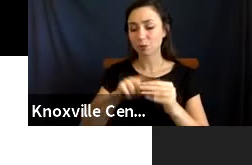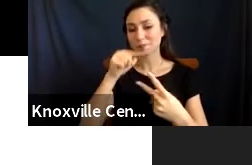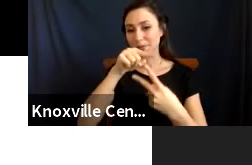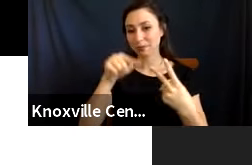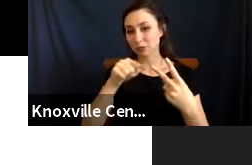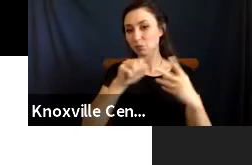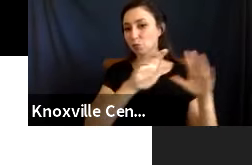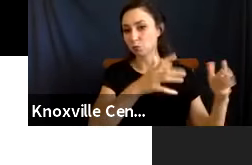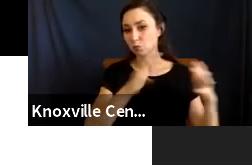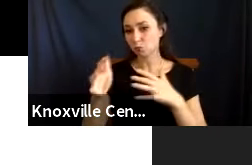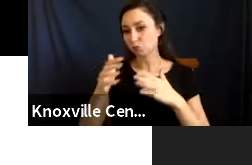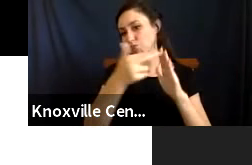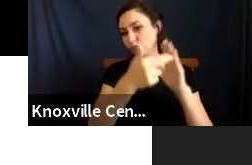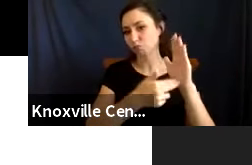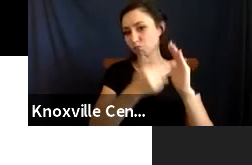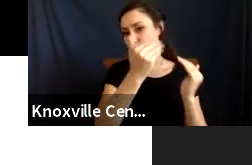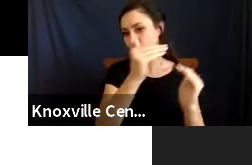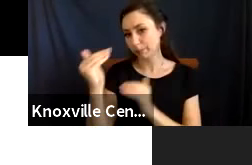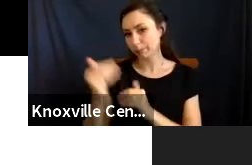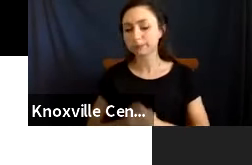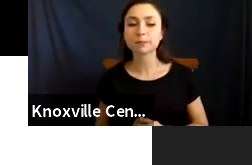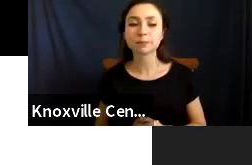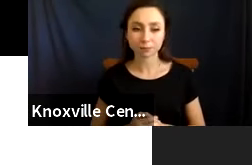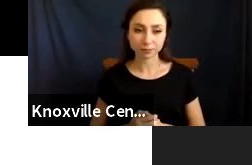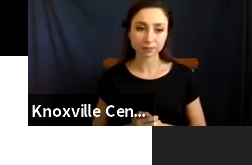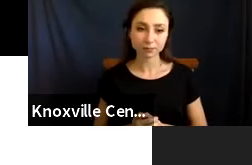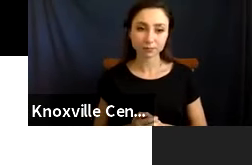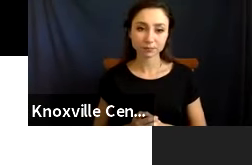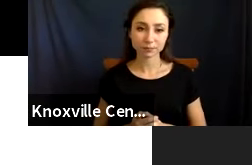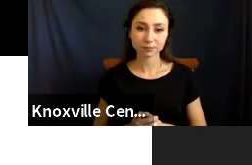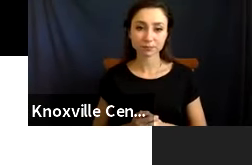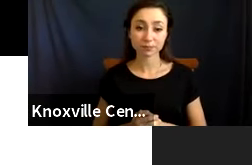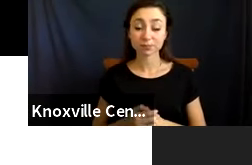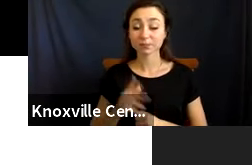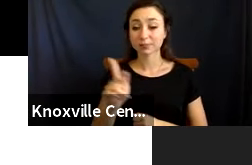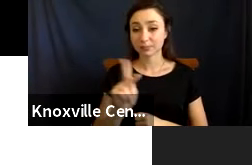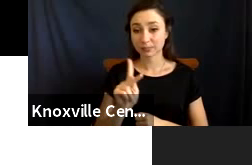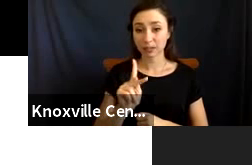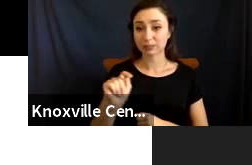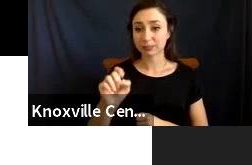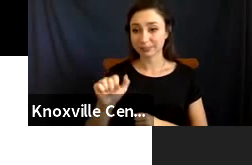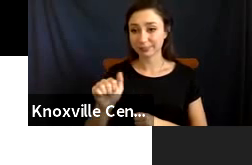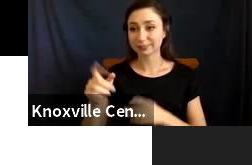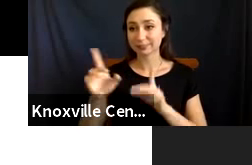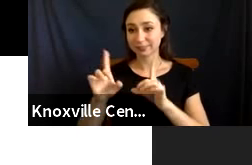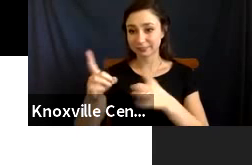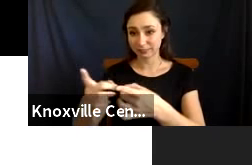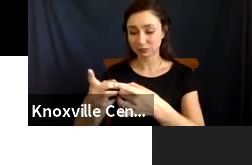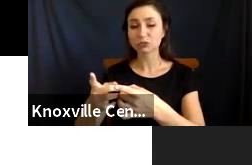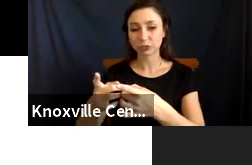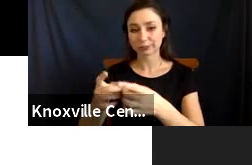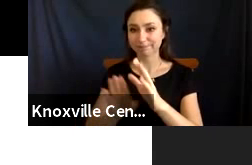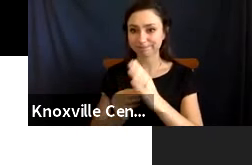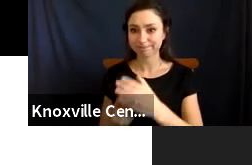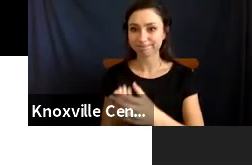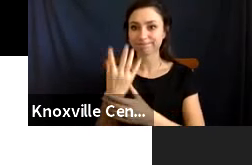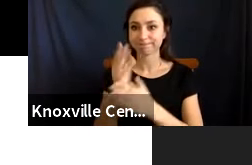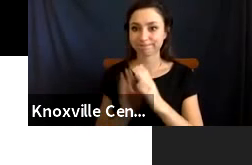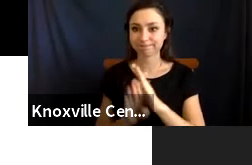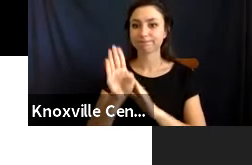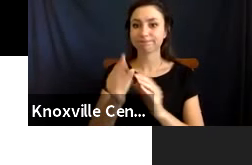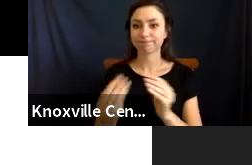And then district hospitals in the THA district, the Knoxville district, are growing significantly. Knox County, in terms of